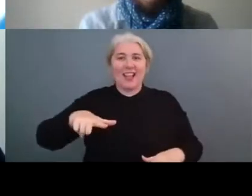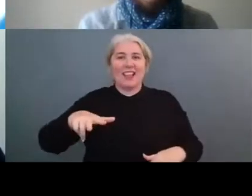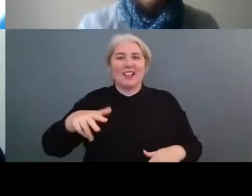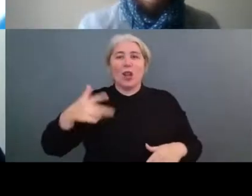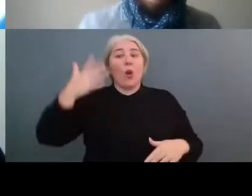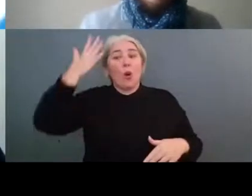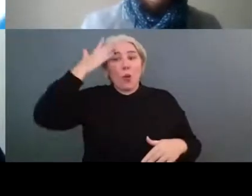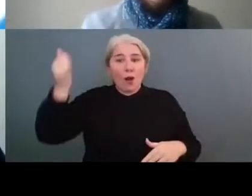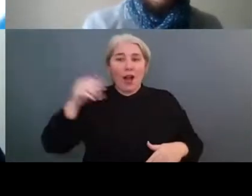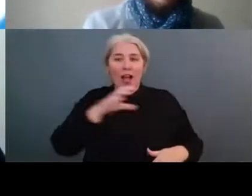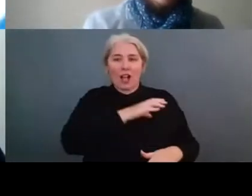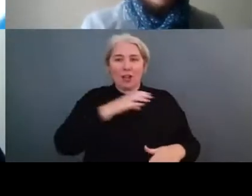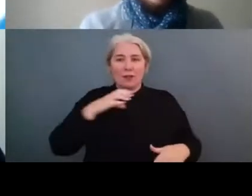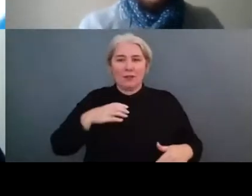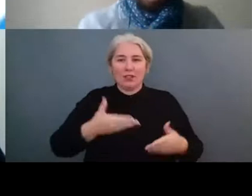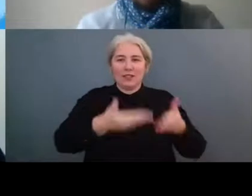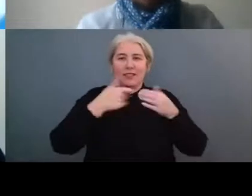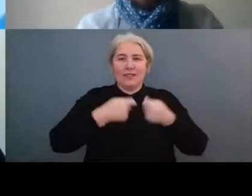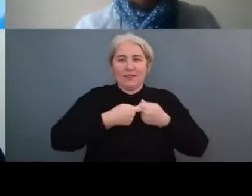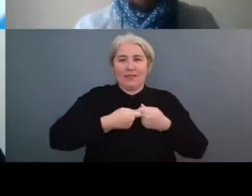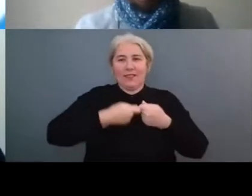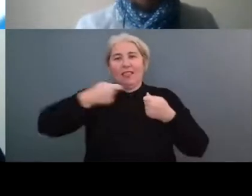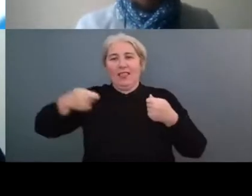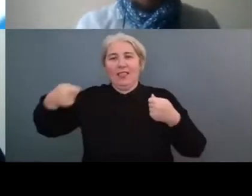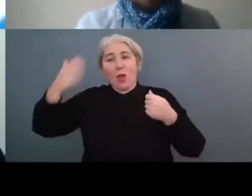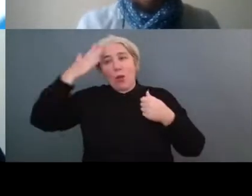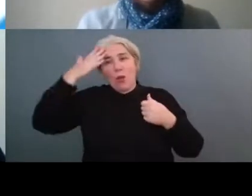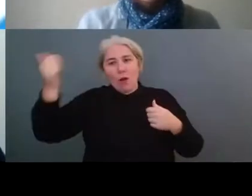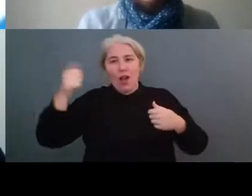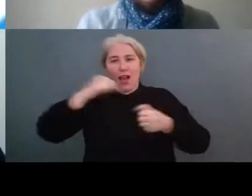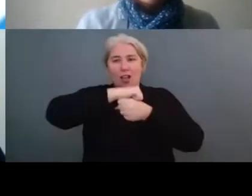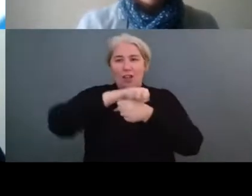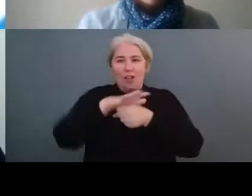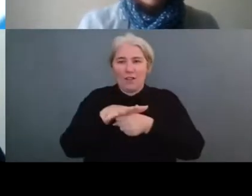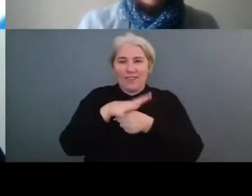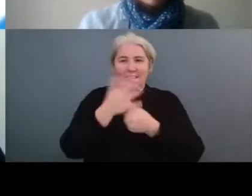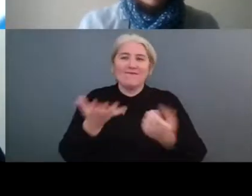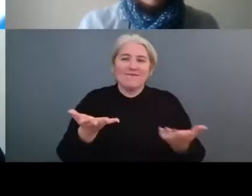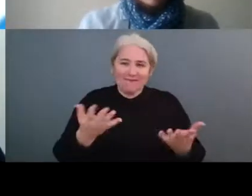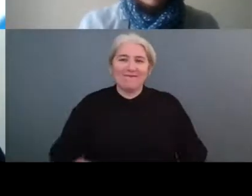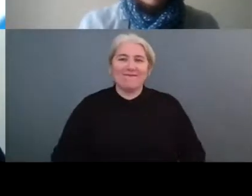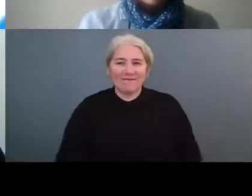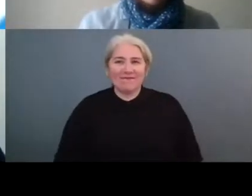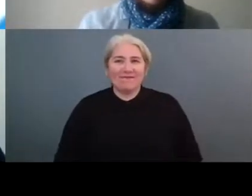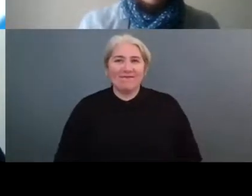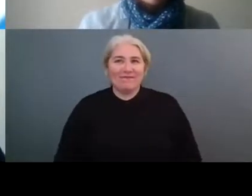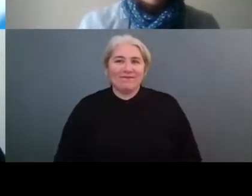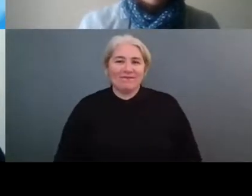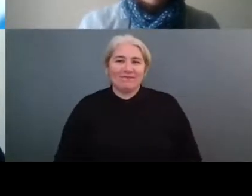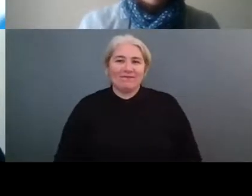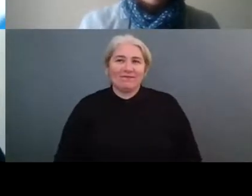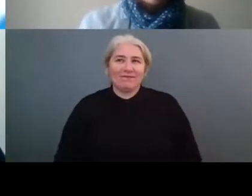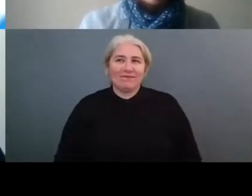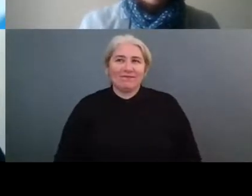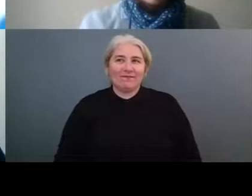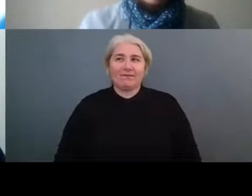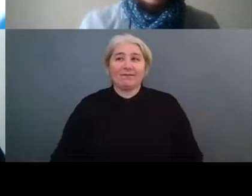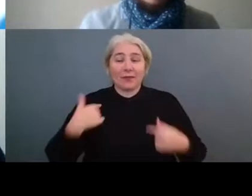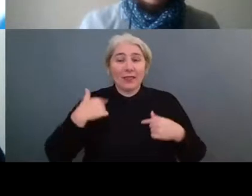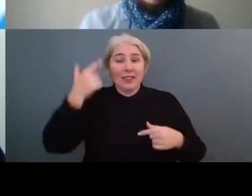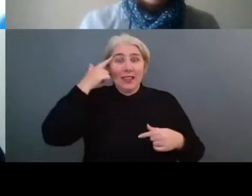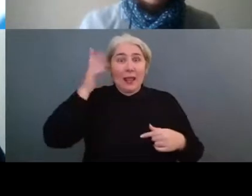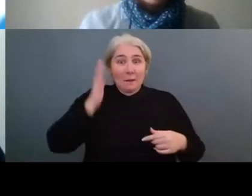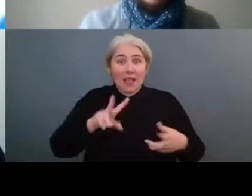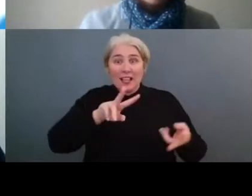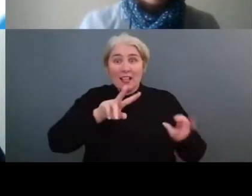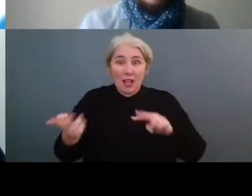the European Commission caused to the pandemic situation that we are living. So the program that we had to change, we are obliged to change